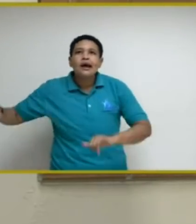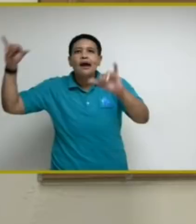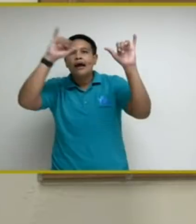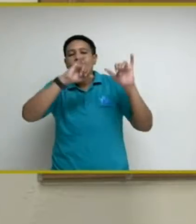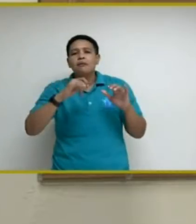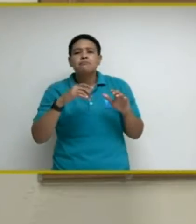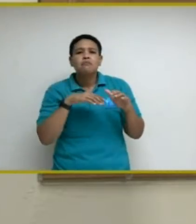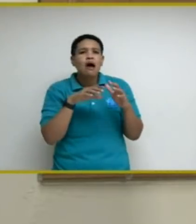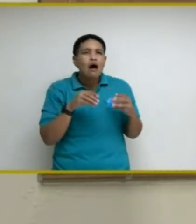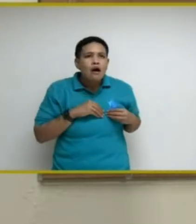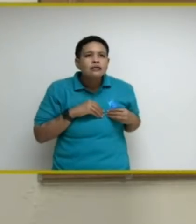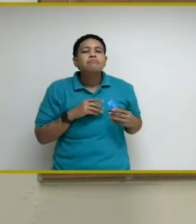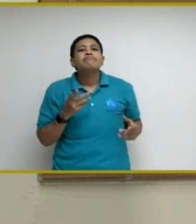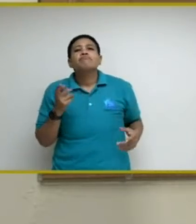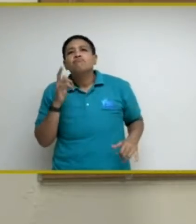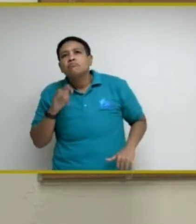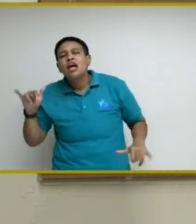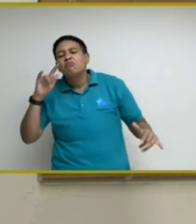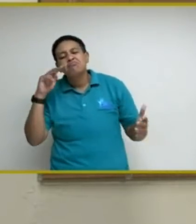of acceptance.